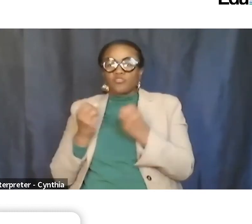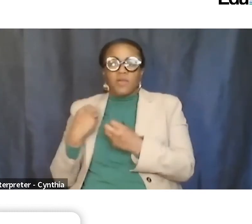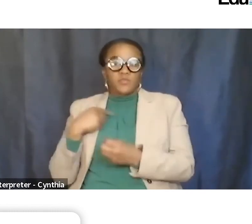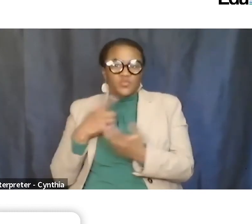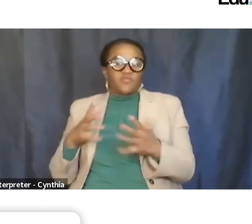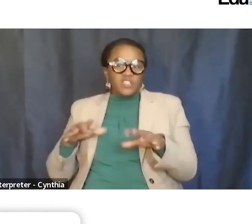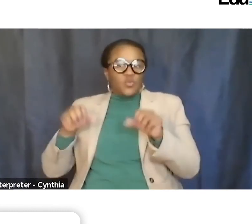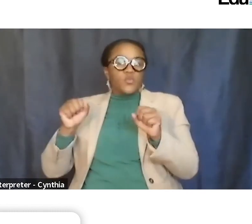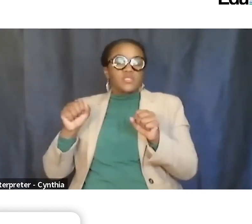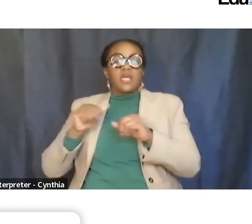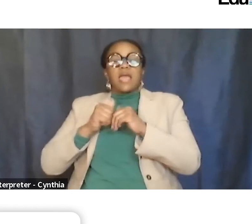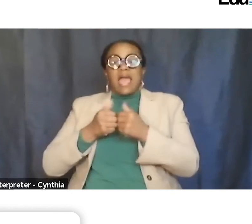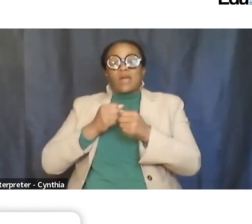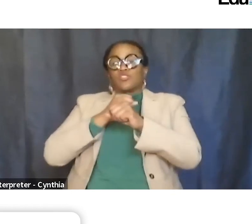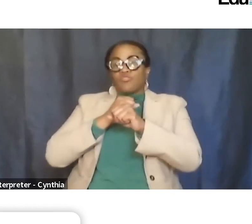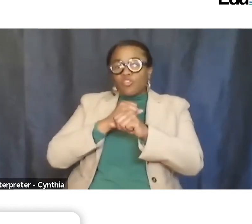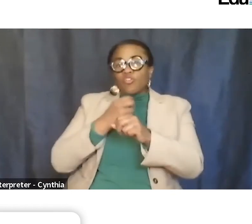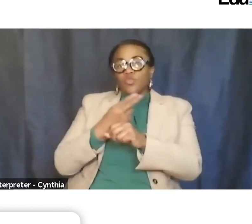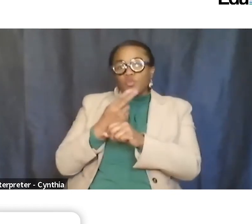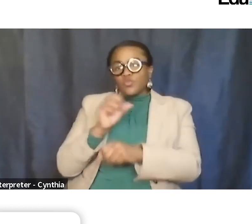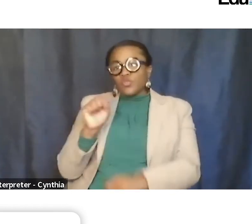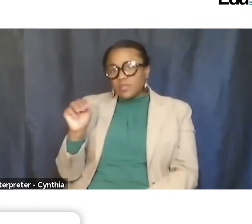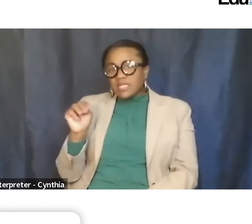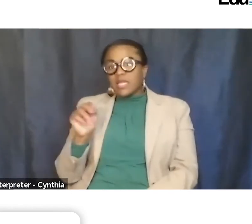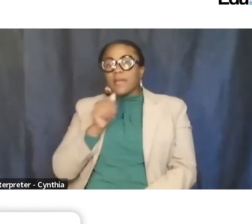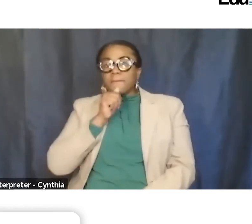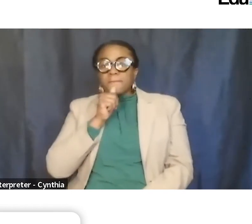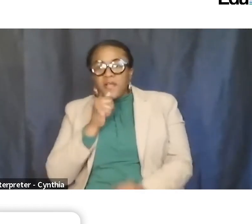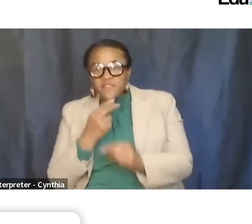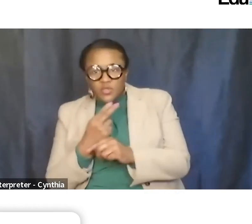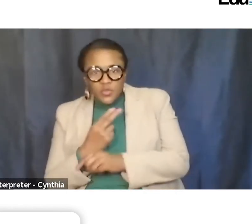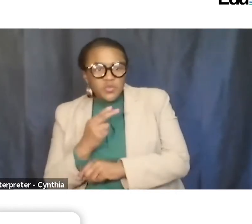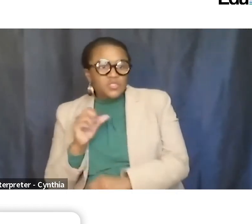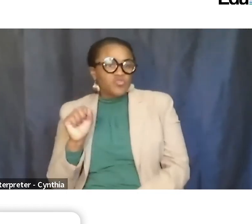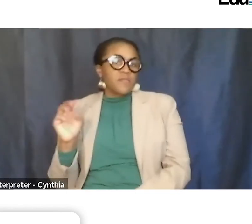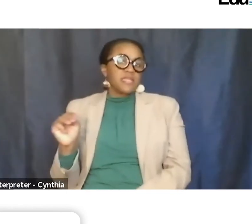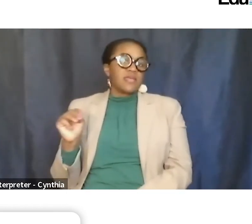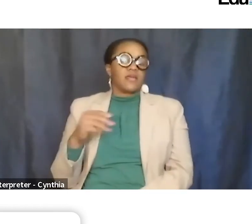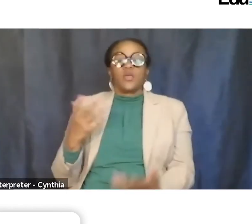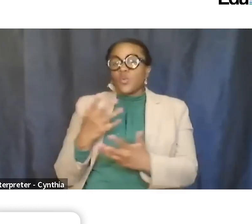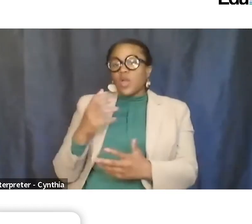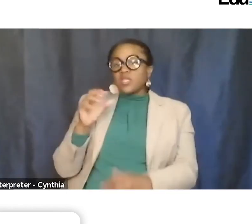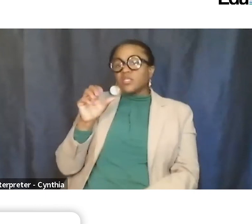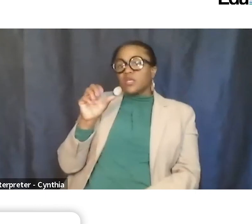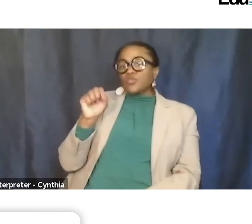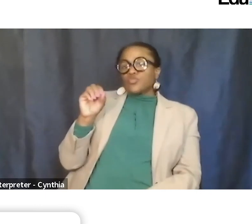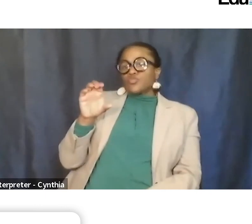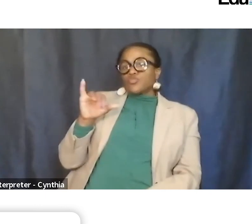held, how to securely use social media, how to privately use social media, what is social